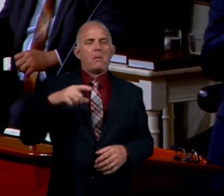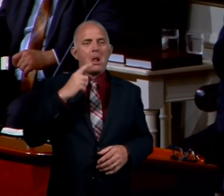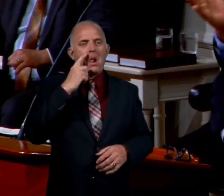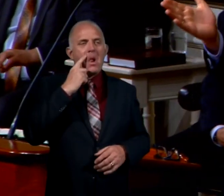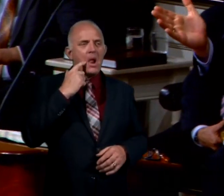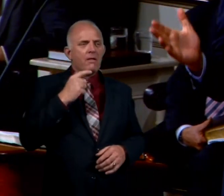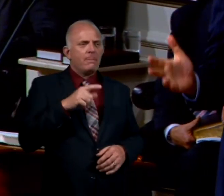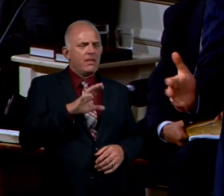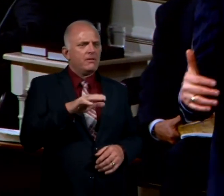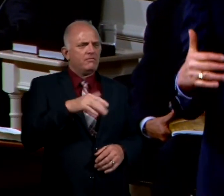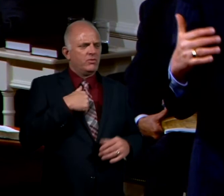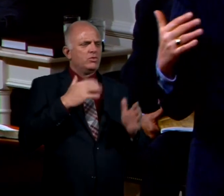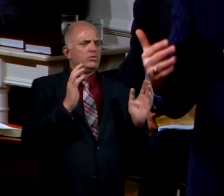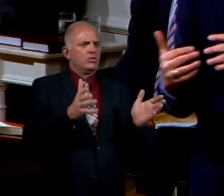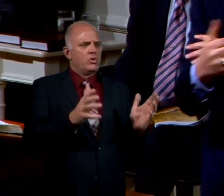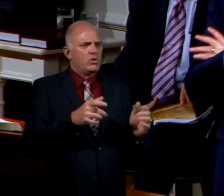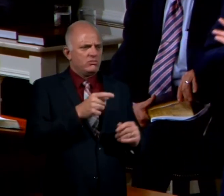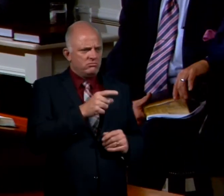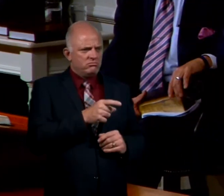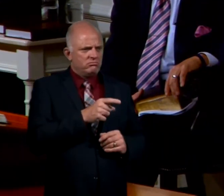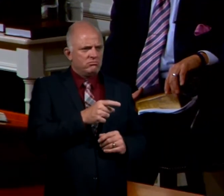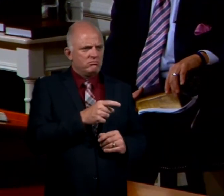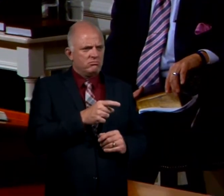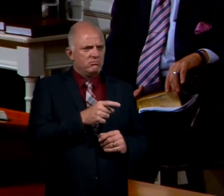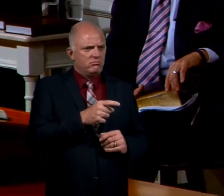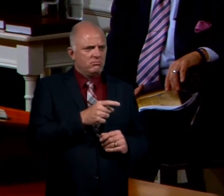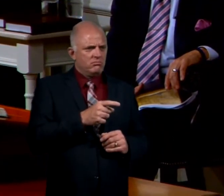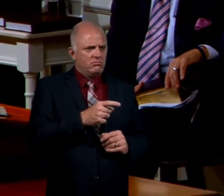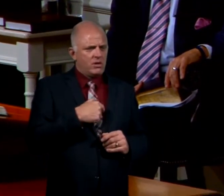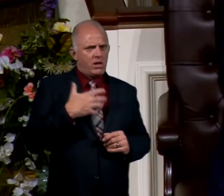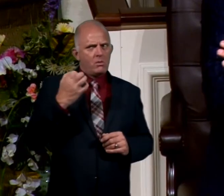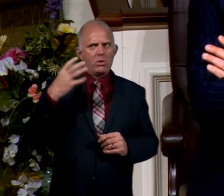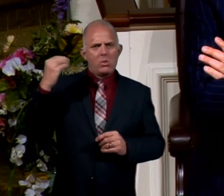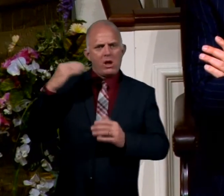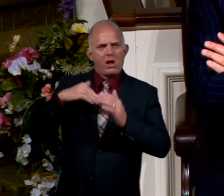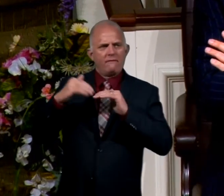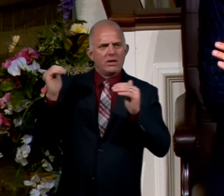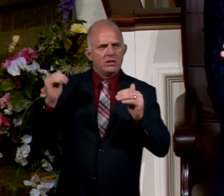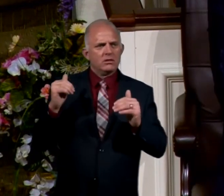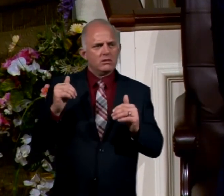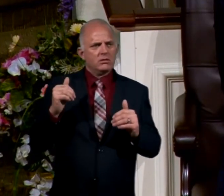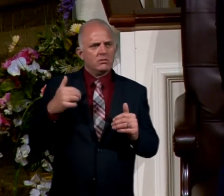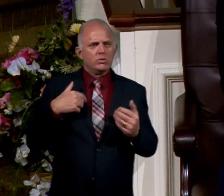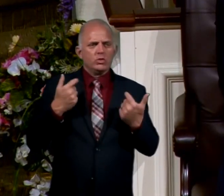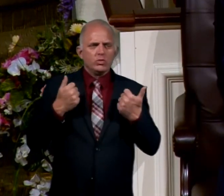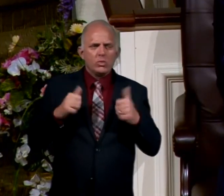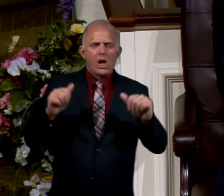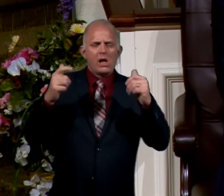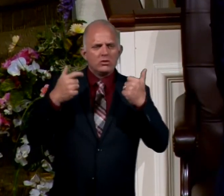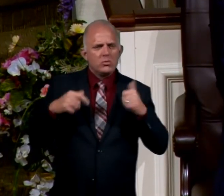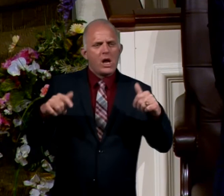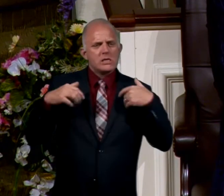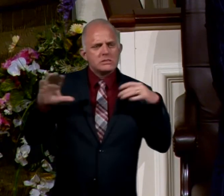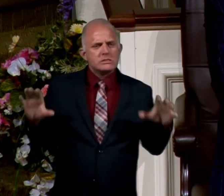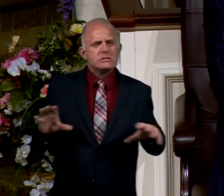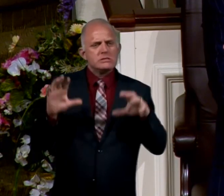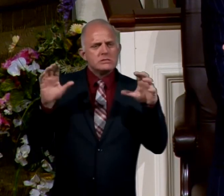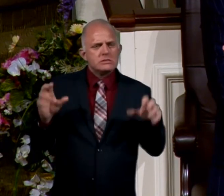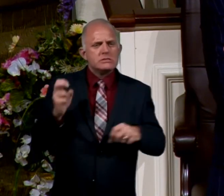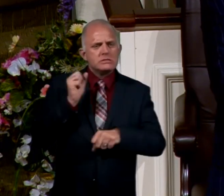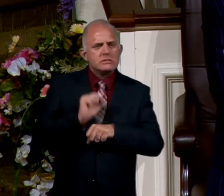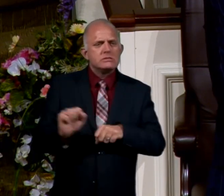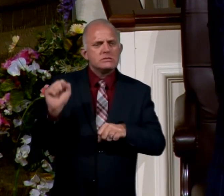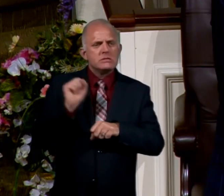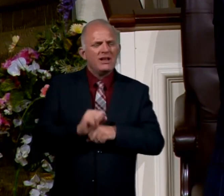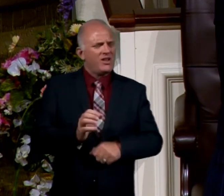and come to find out, I begin to talk to her. She goes, "Well, I want to go to heaven. I'm trying to go to heaven. I'm really trying hard." I said, "Carmen, you'll